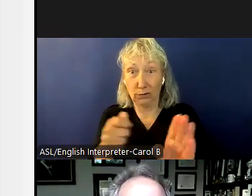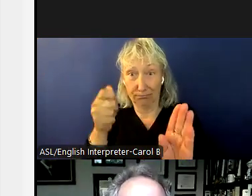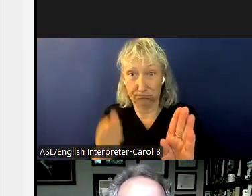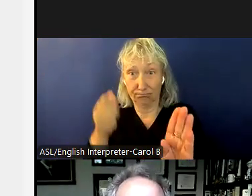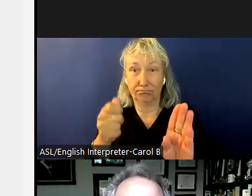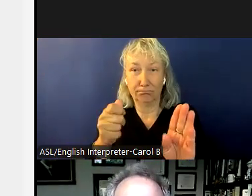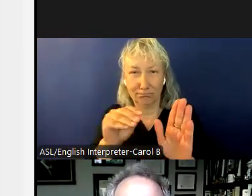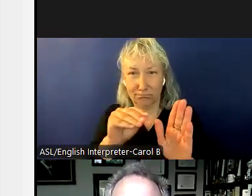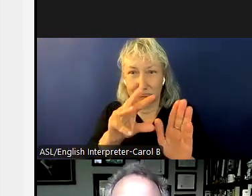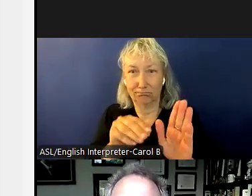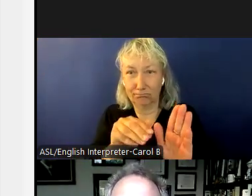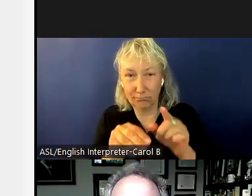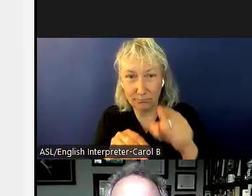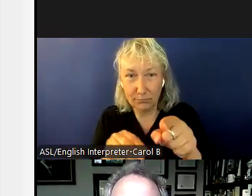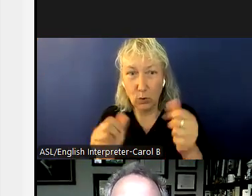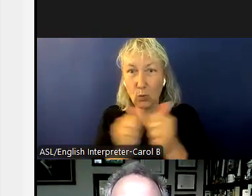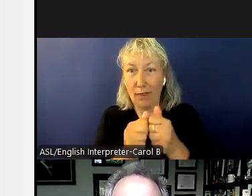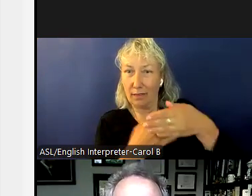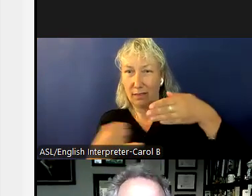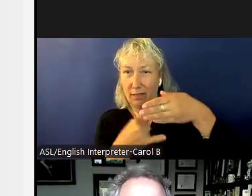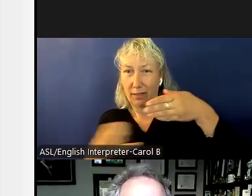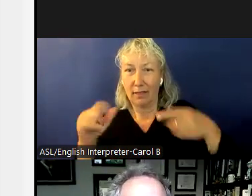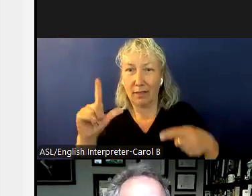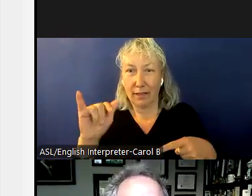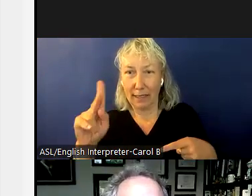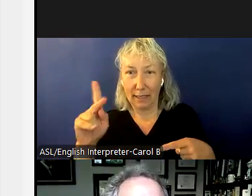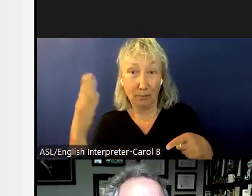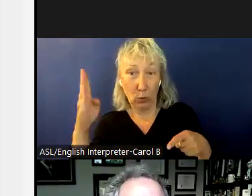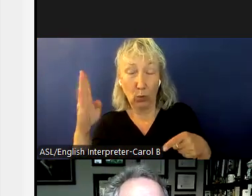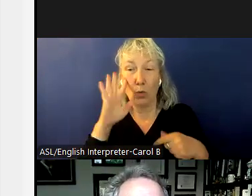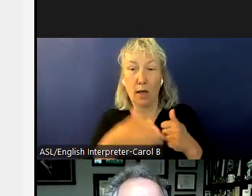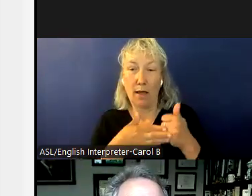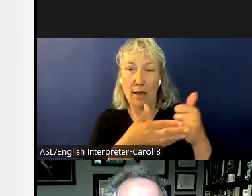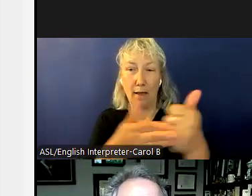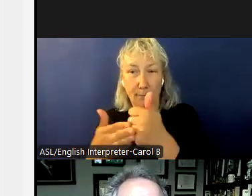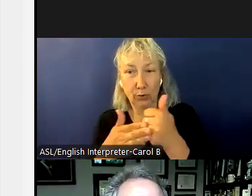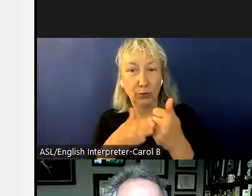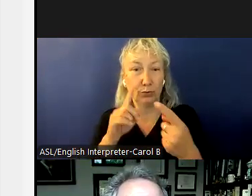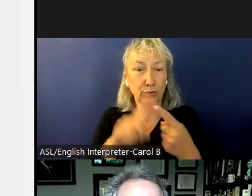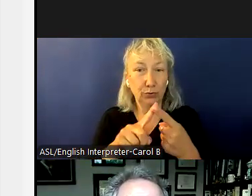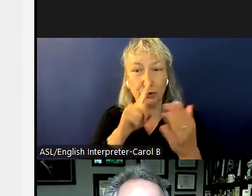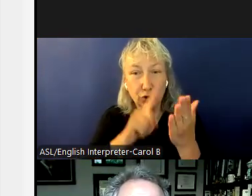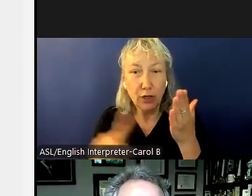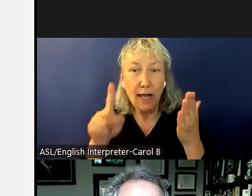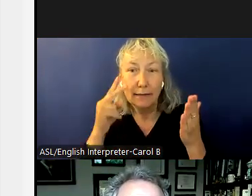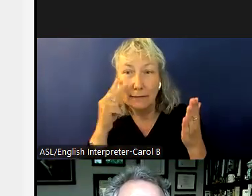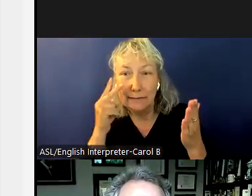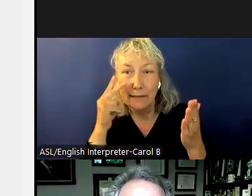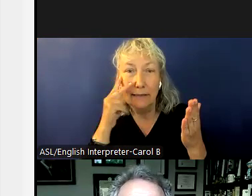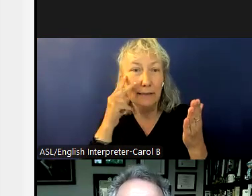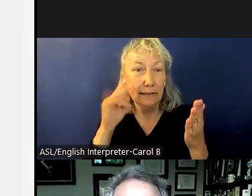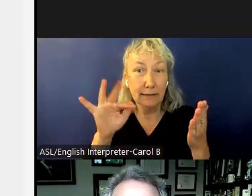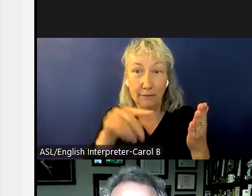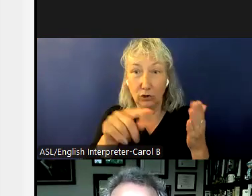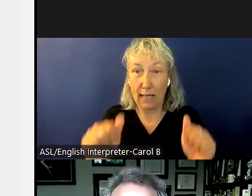the link that you have on your screen now, it will help you check and see if you can get